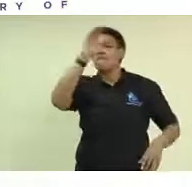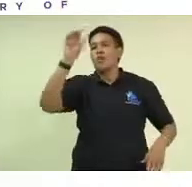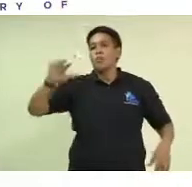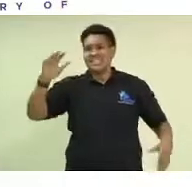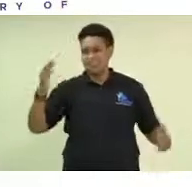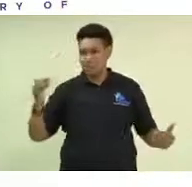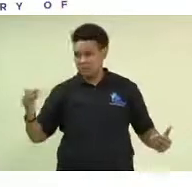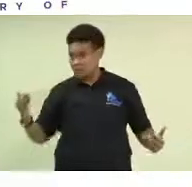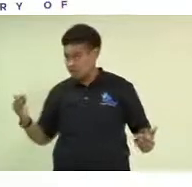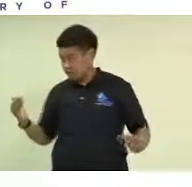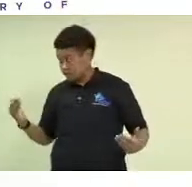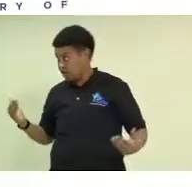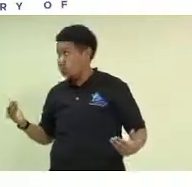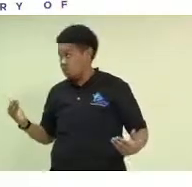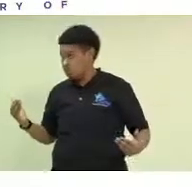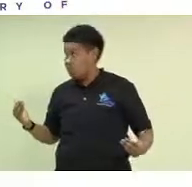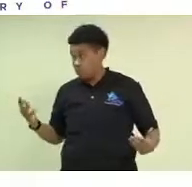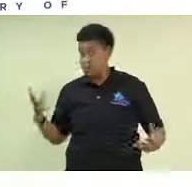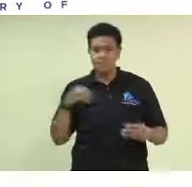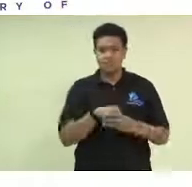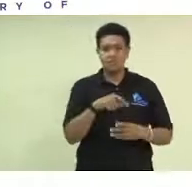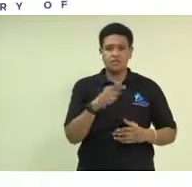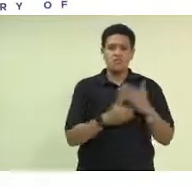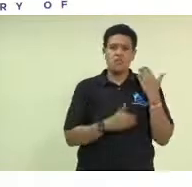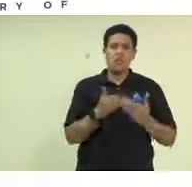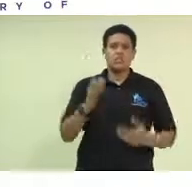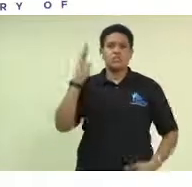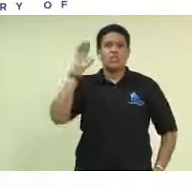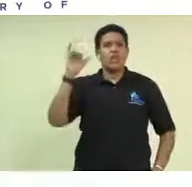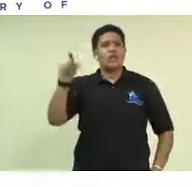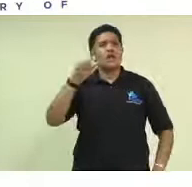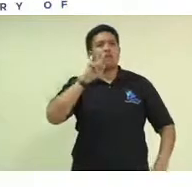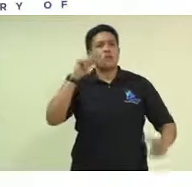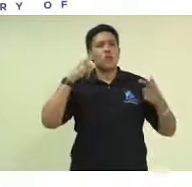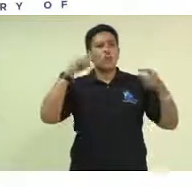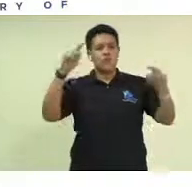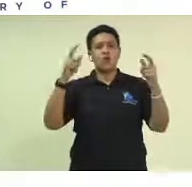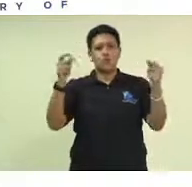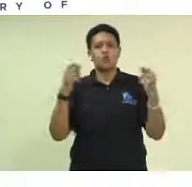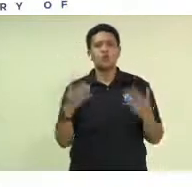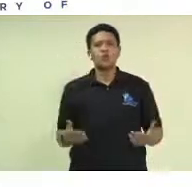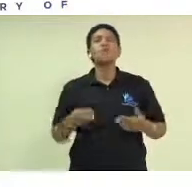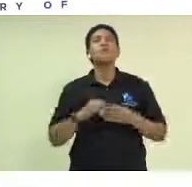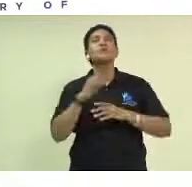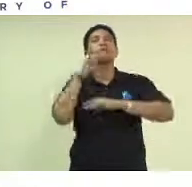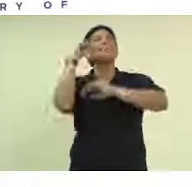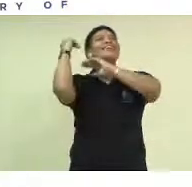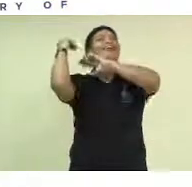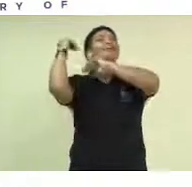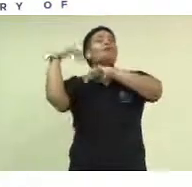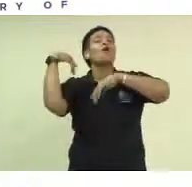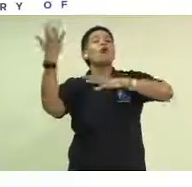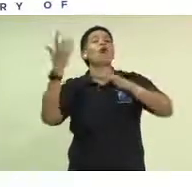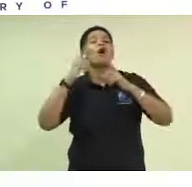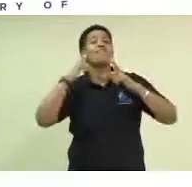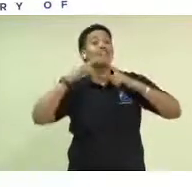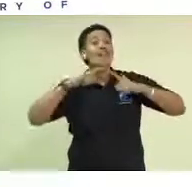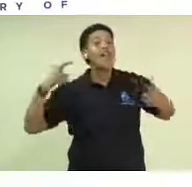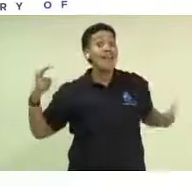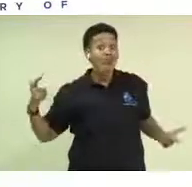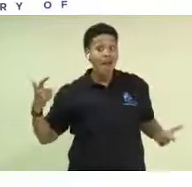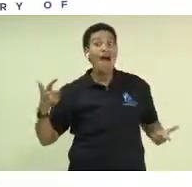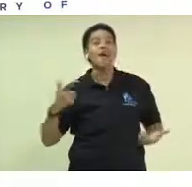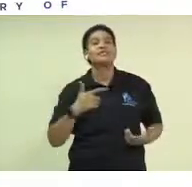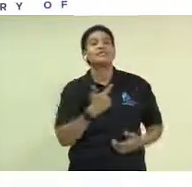to be a part of the process. All of that is being worked on in anticipation of larger quantities